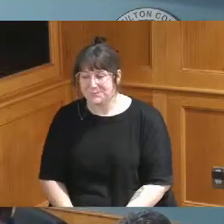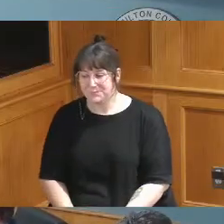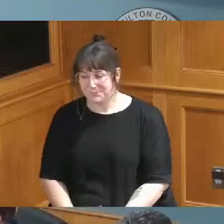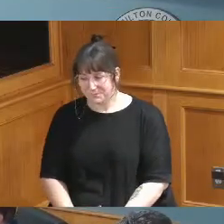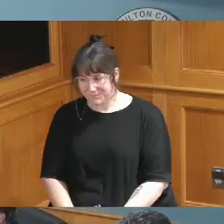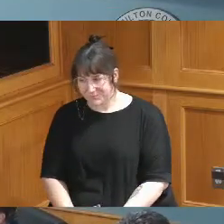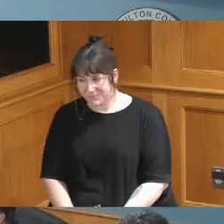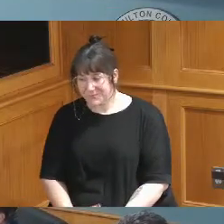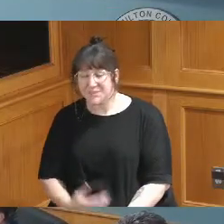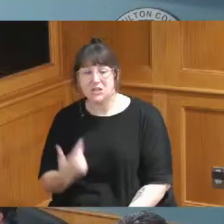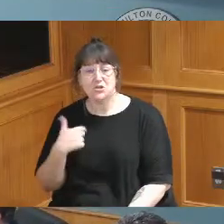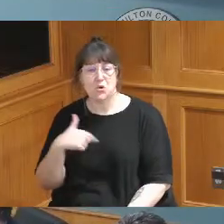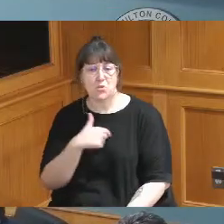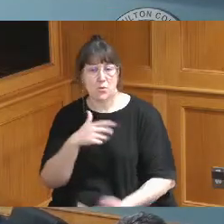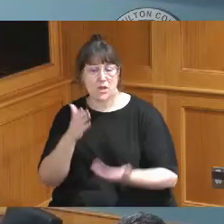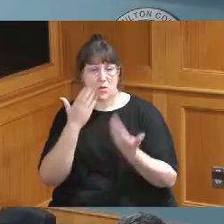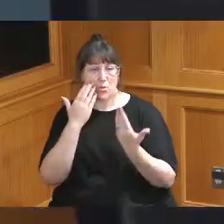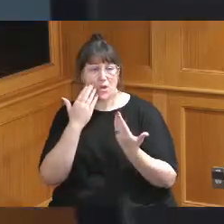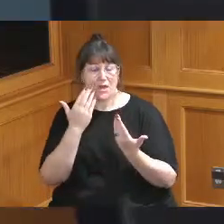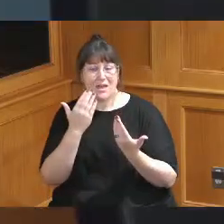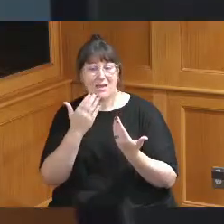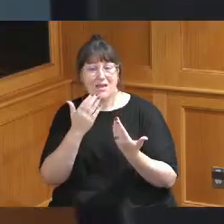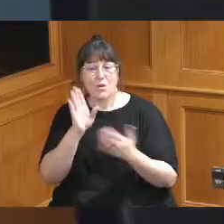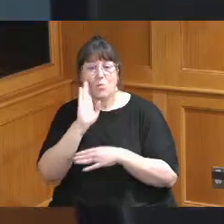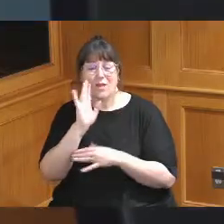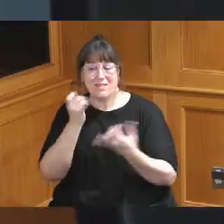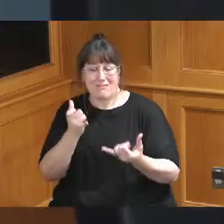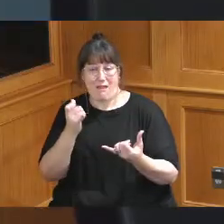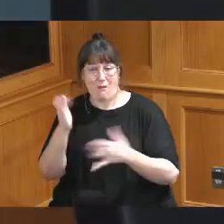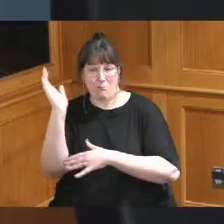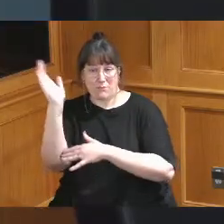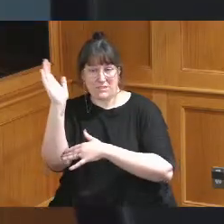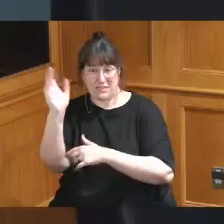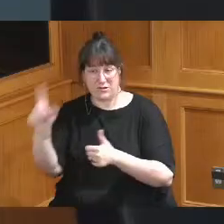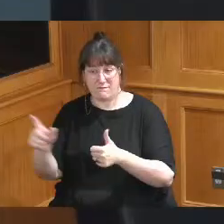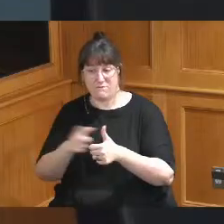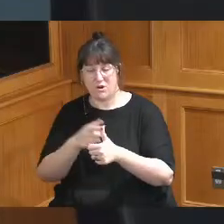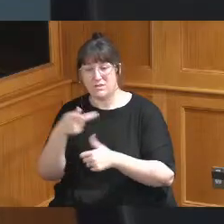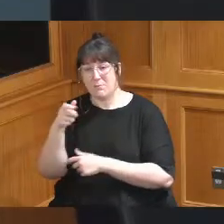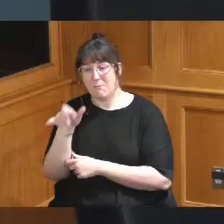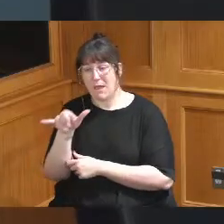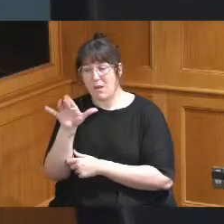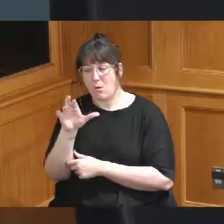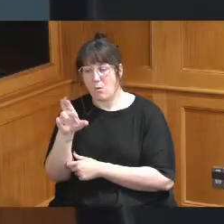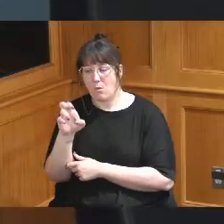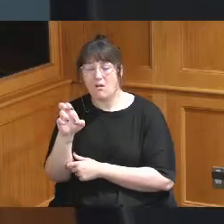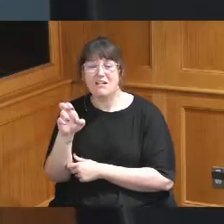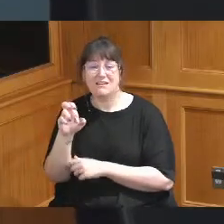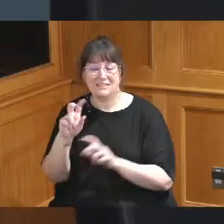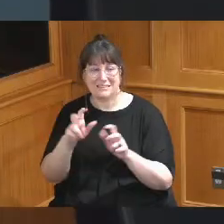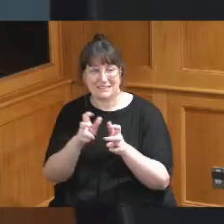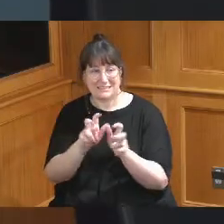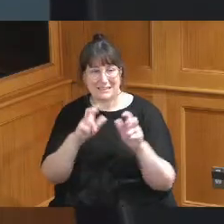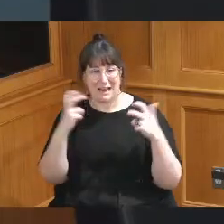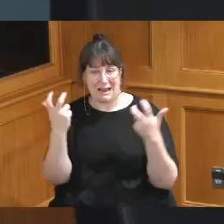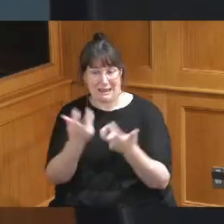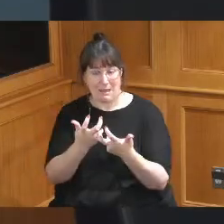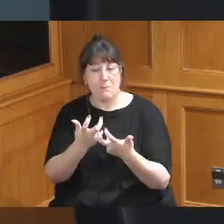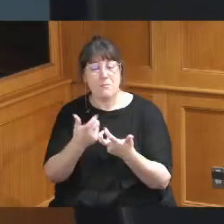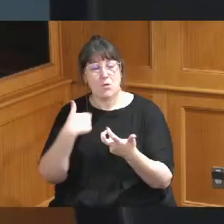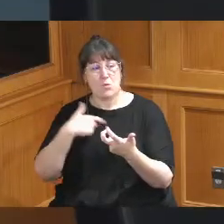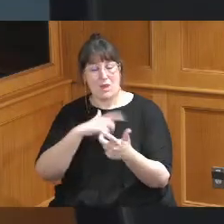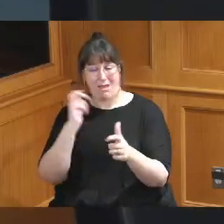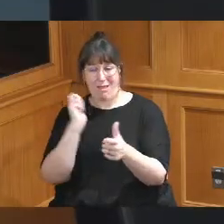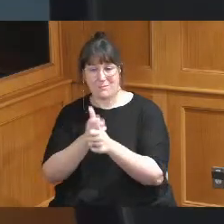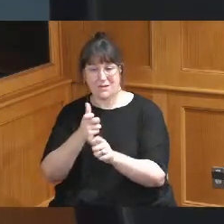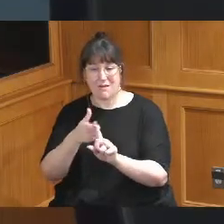right. We are going to move on to our first presentation. This one is related to Paycor Stadium and the lease. We're getting an update from the